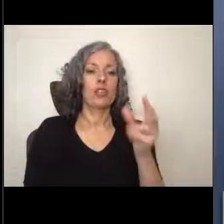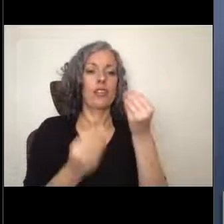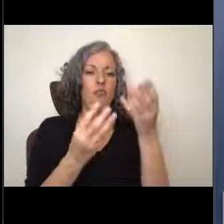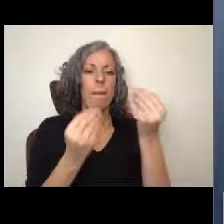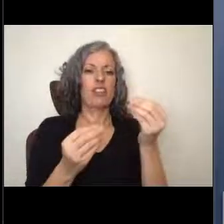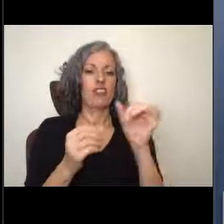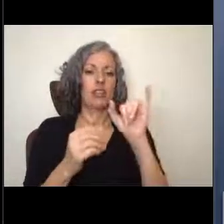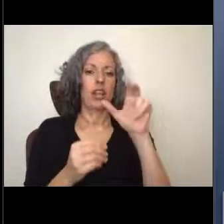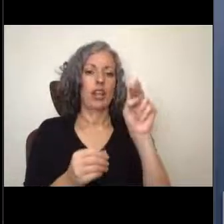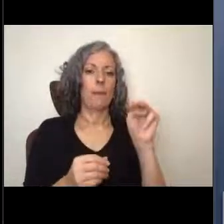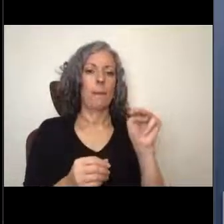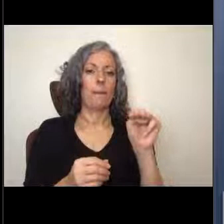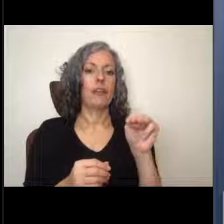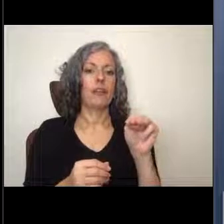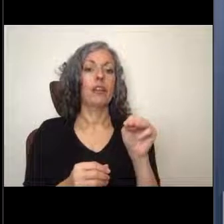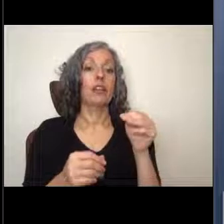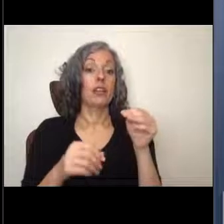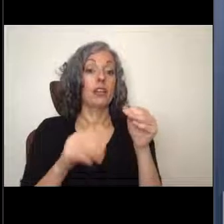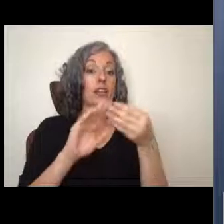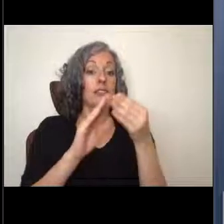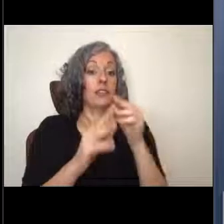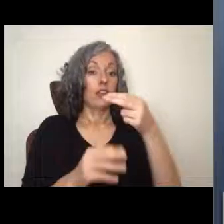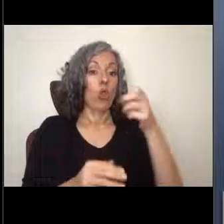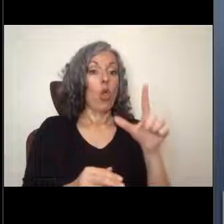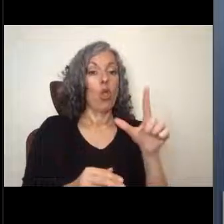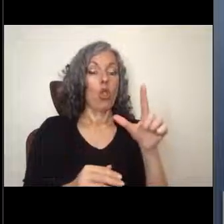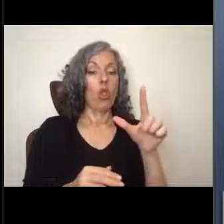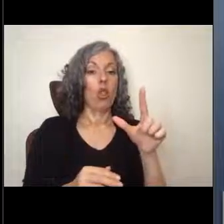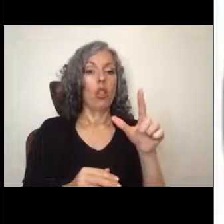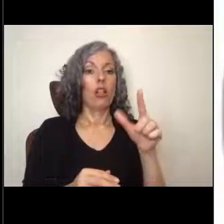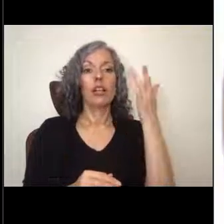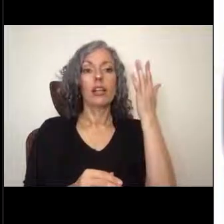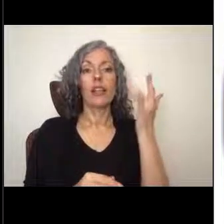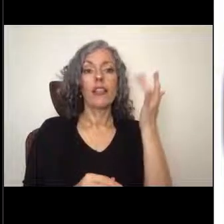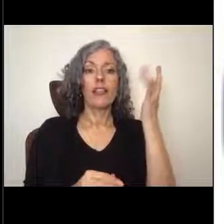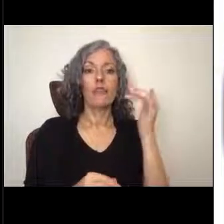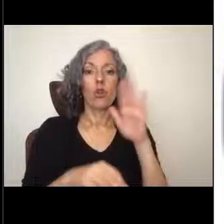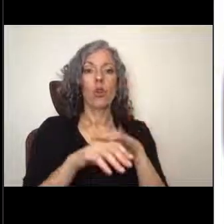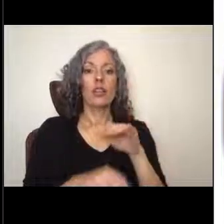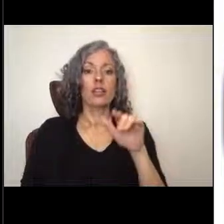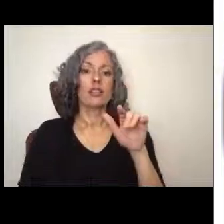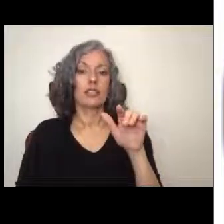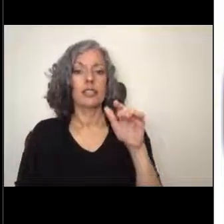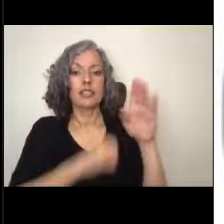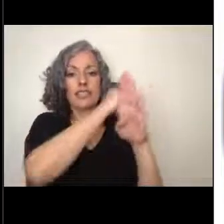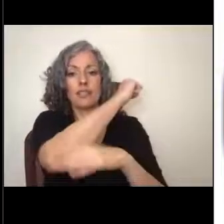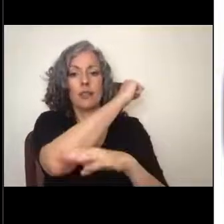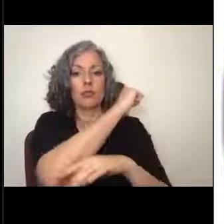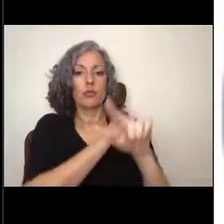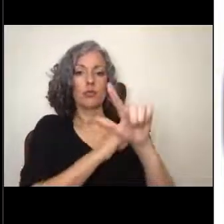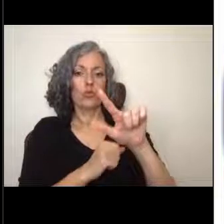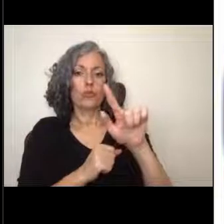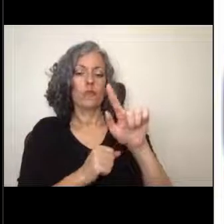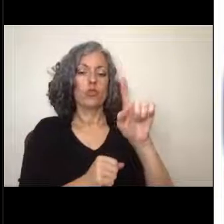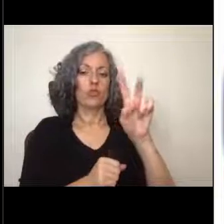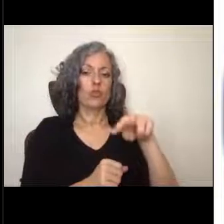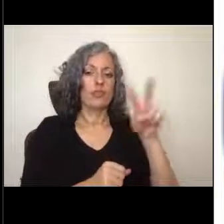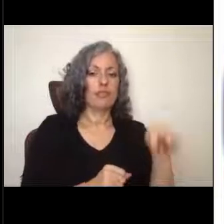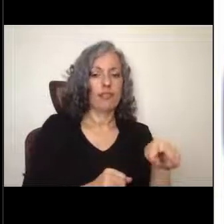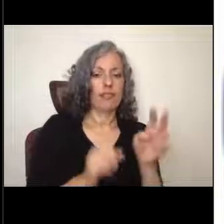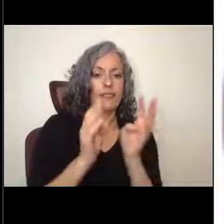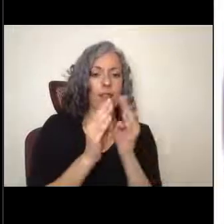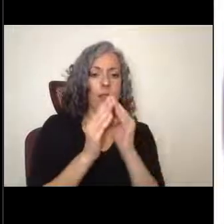summarizing the town hall the California Transportation Commission attended on September 21st and 22nd. The meeting was hosted